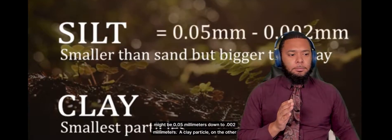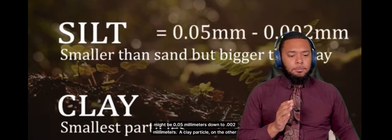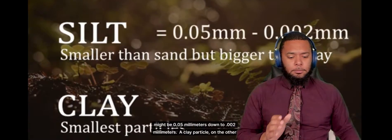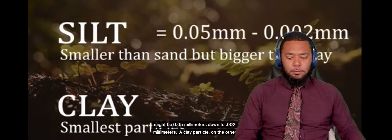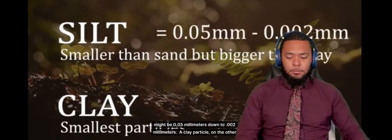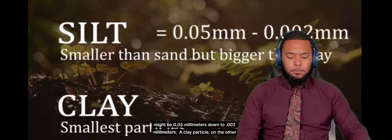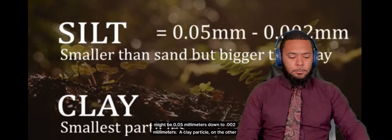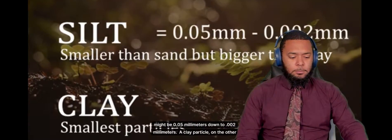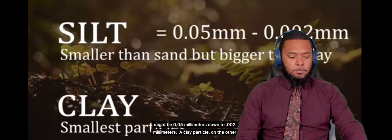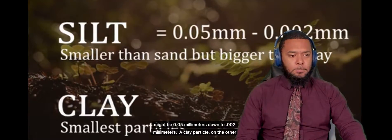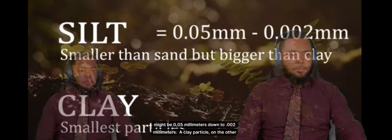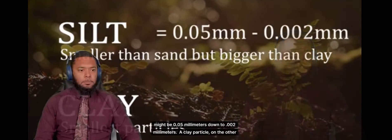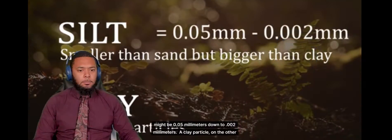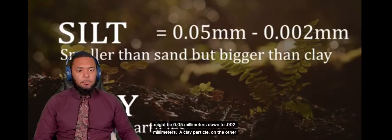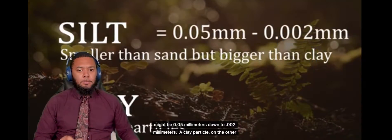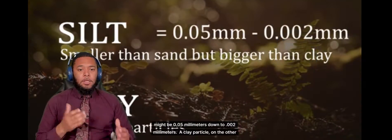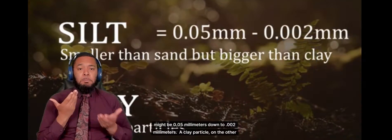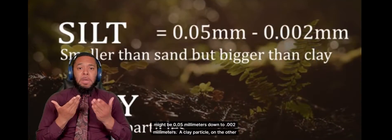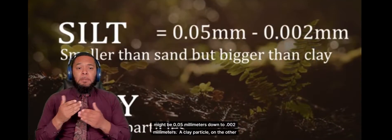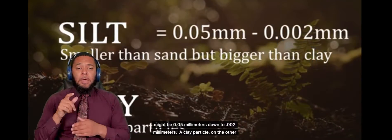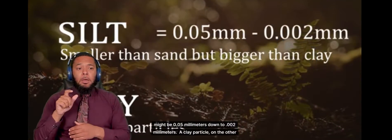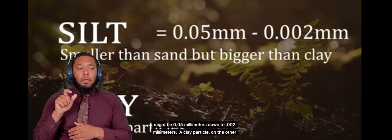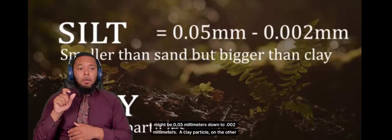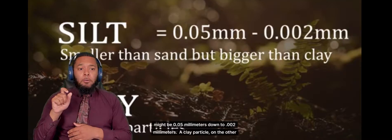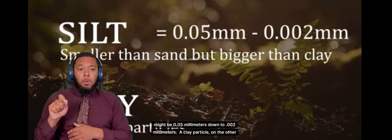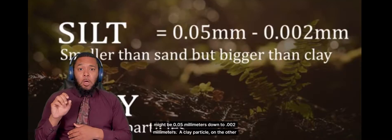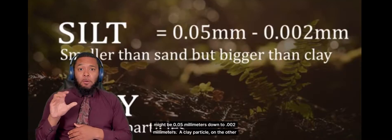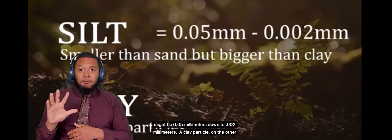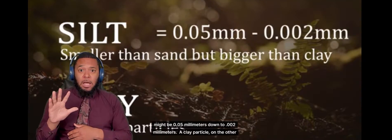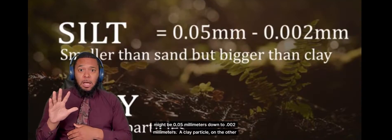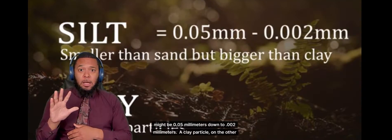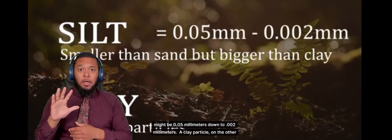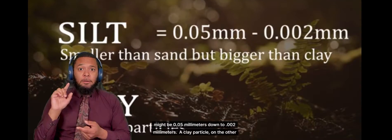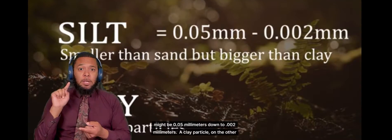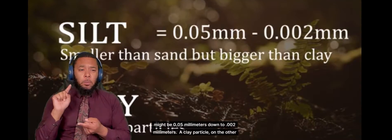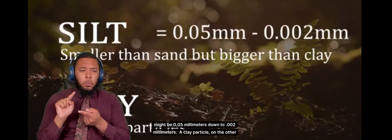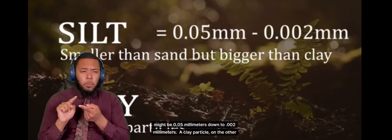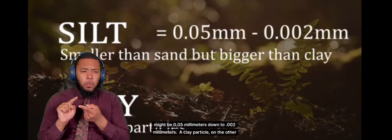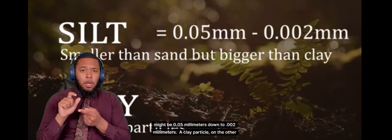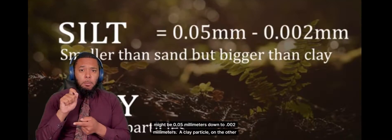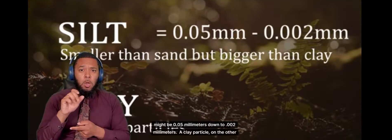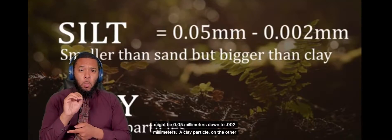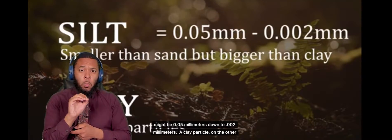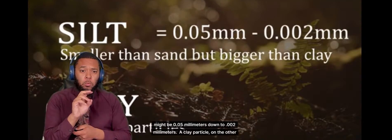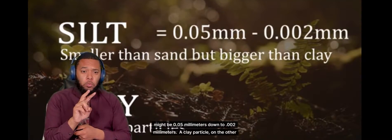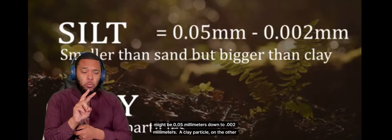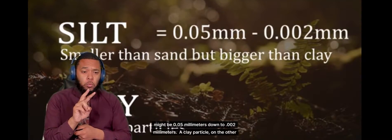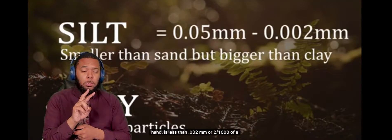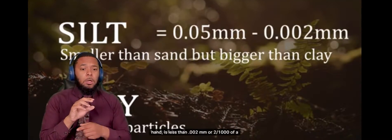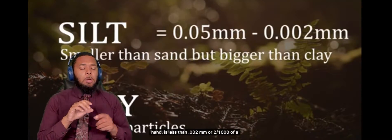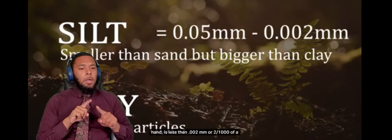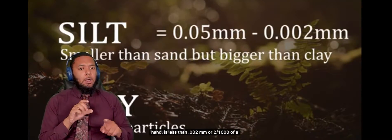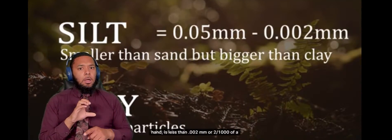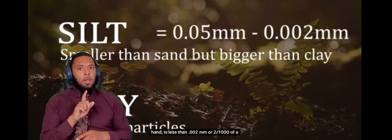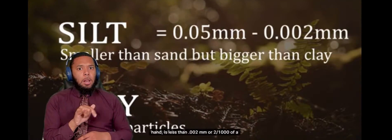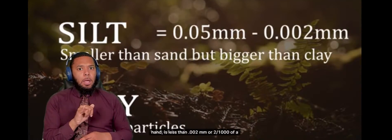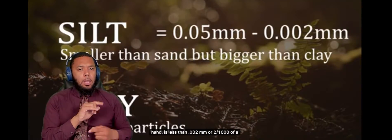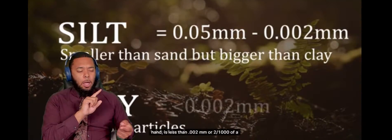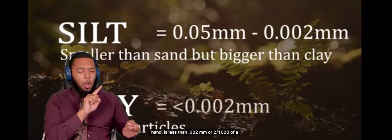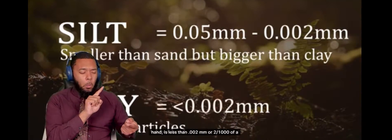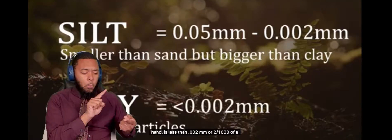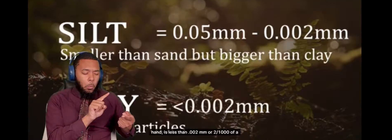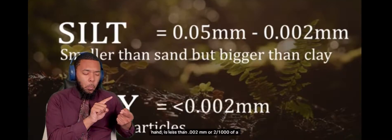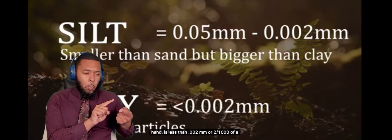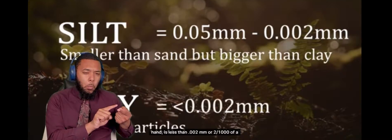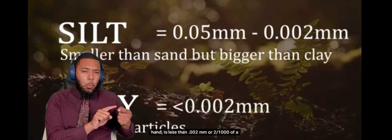be 0.05 millimeters down to 0.002 millimeters. A clay particle, on the other hand, is